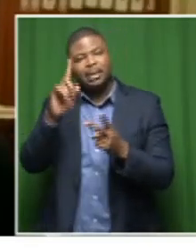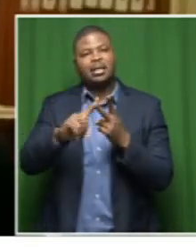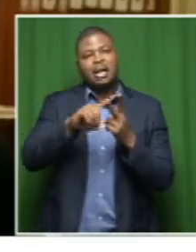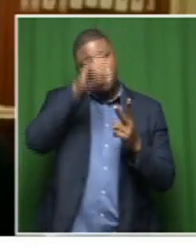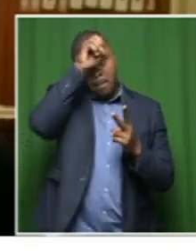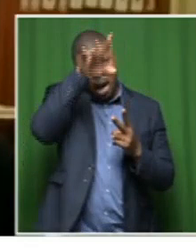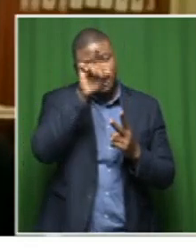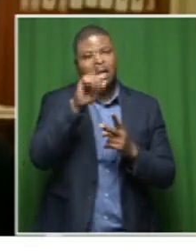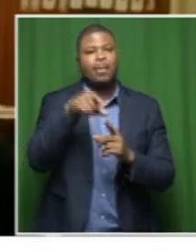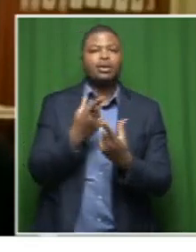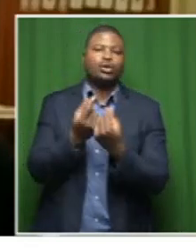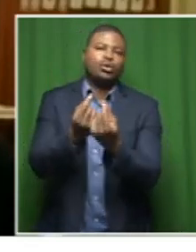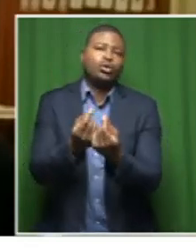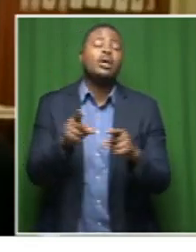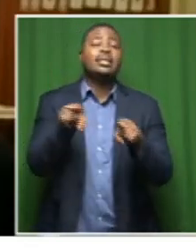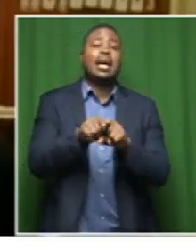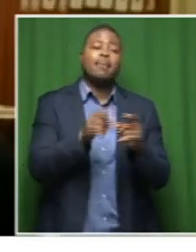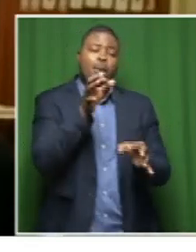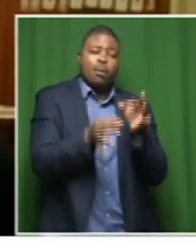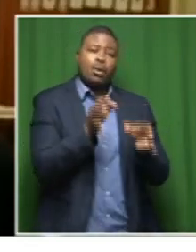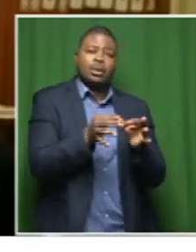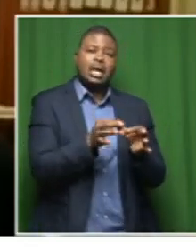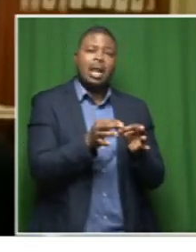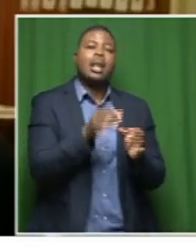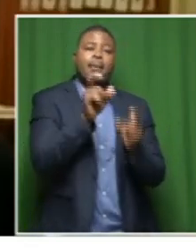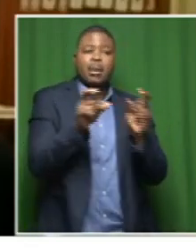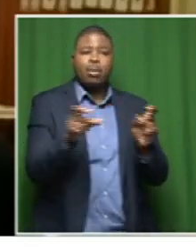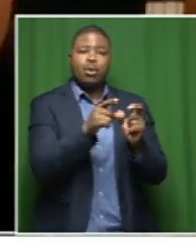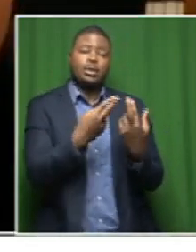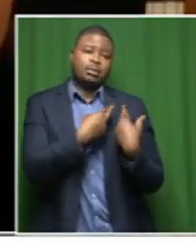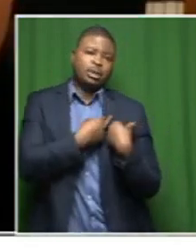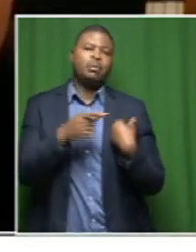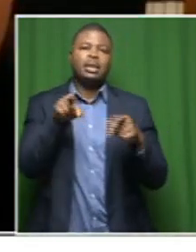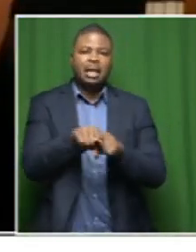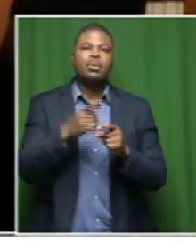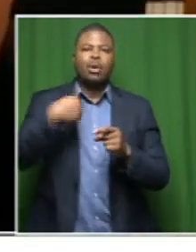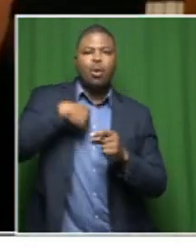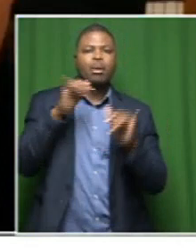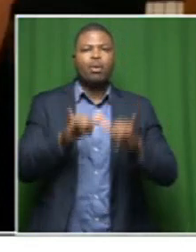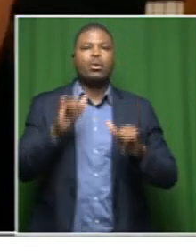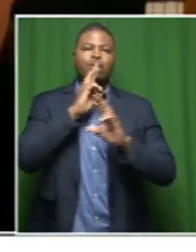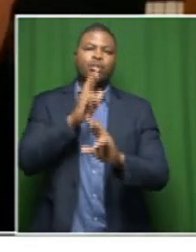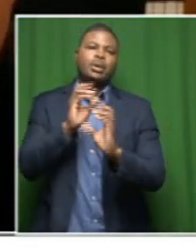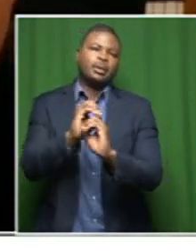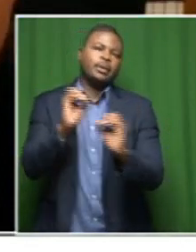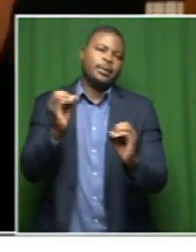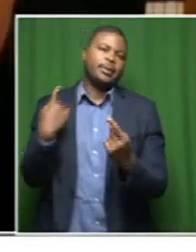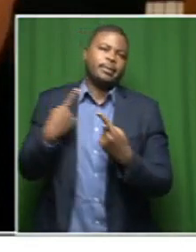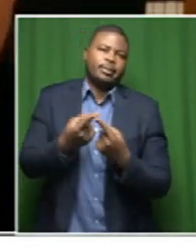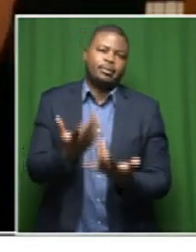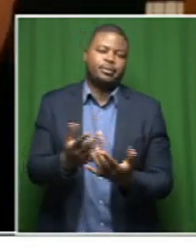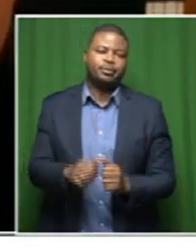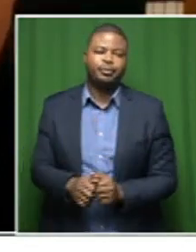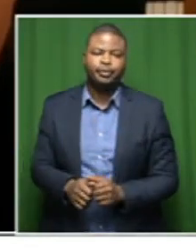were politically responsible for the massacre. So, on the one side, that seems pretty clear-cut in